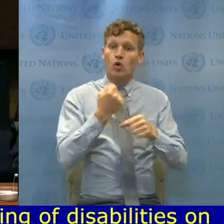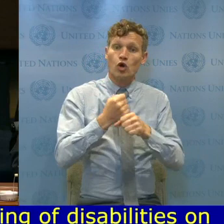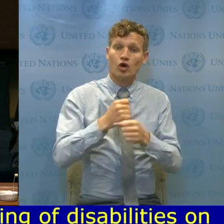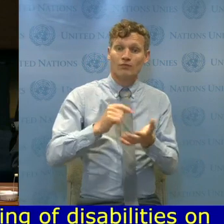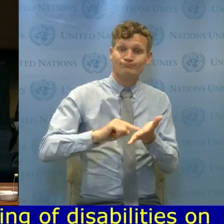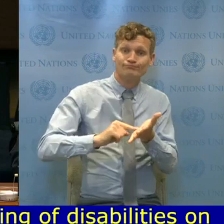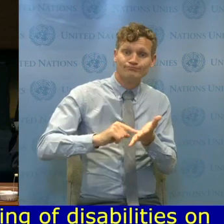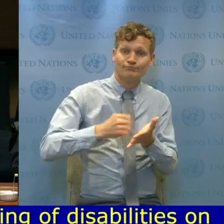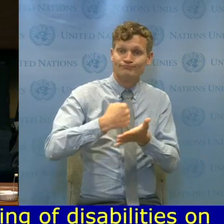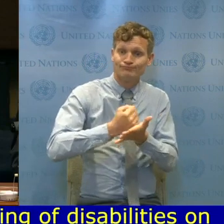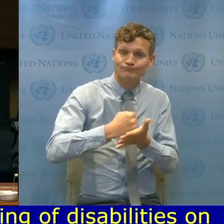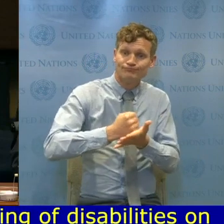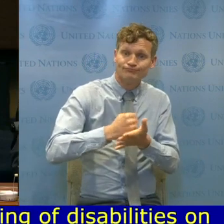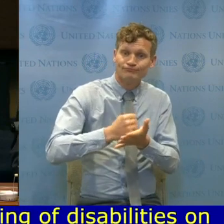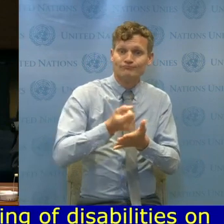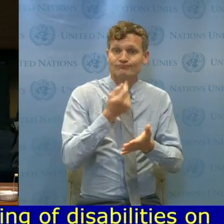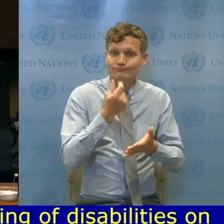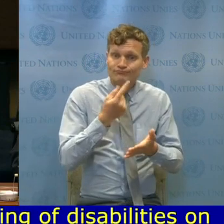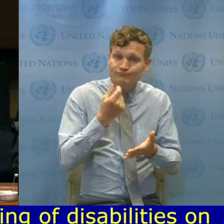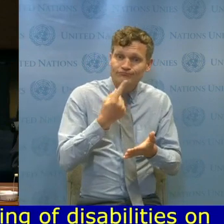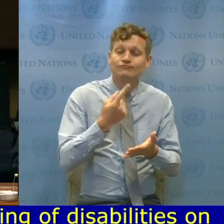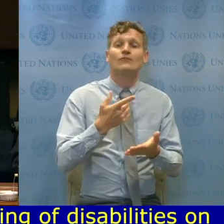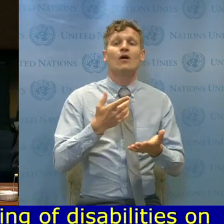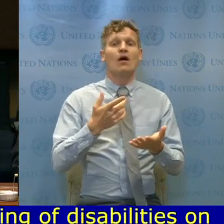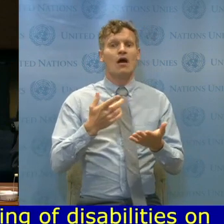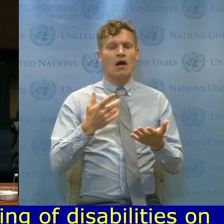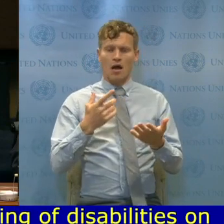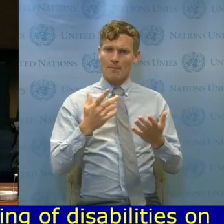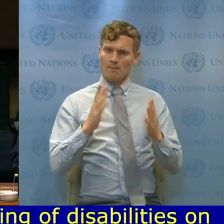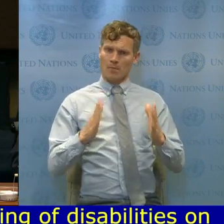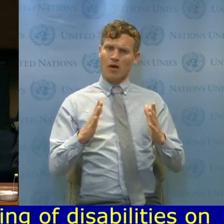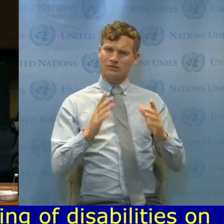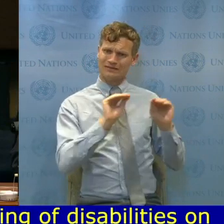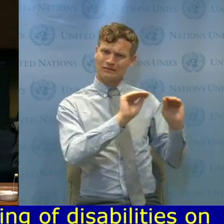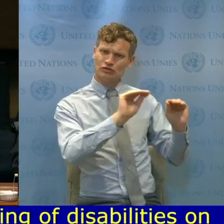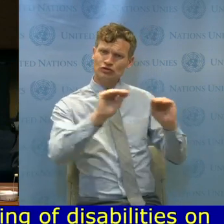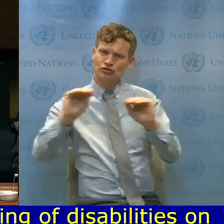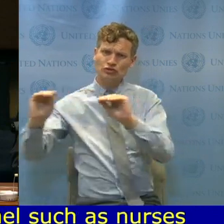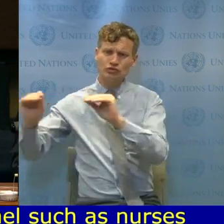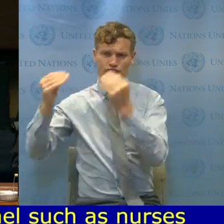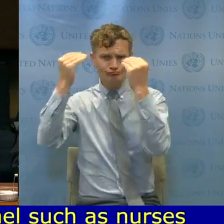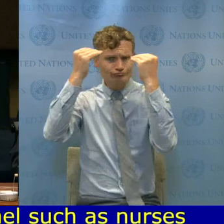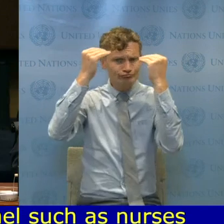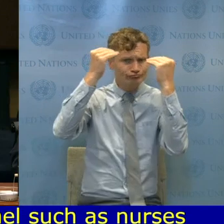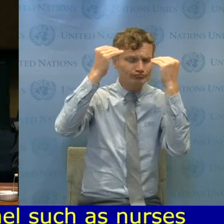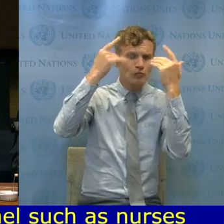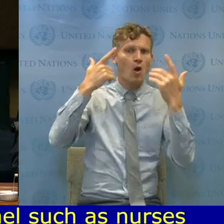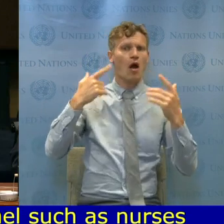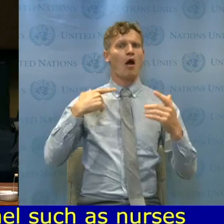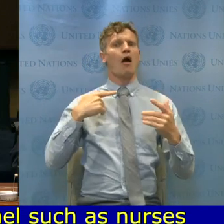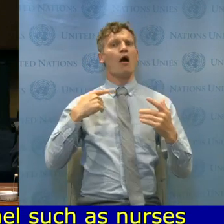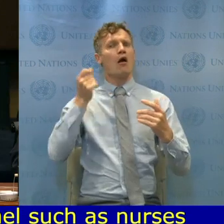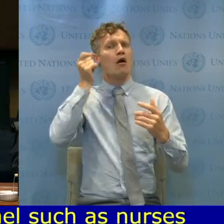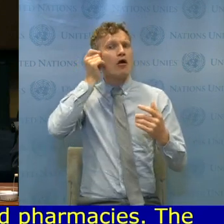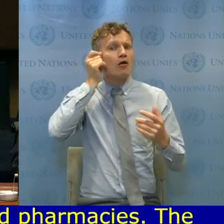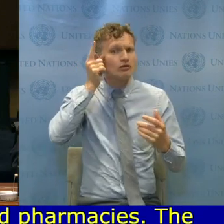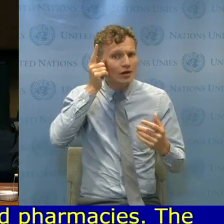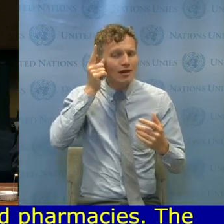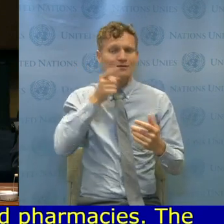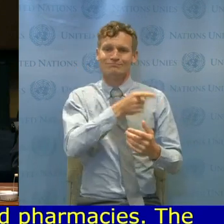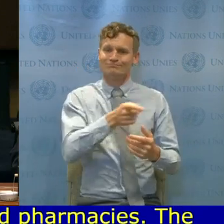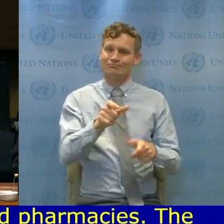Act requires to educate them on the right to health of persons with disabilities, with programs to further